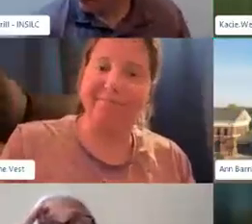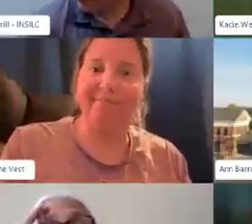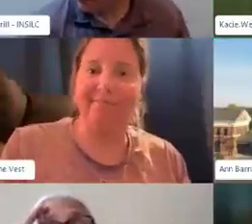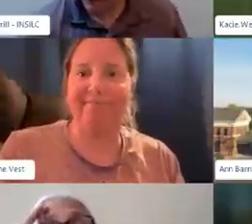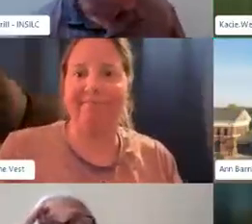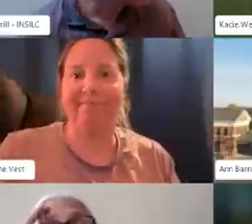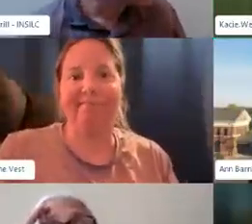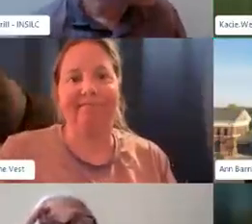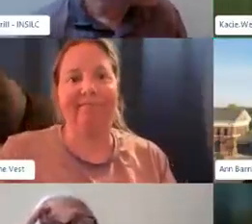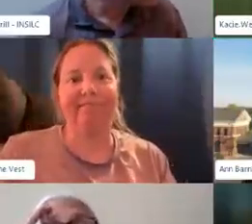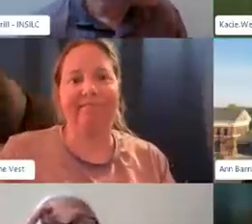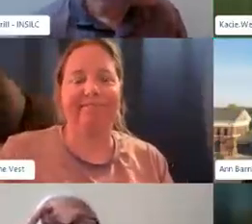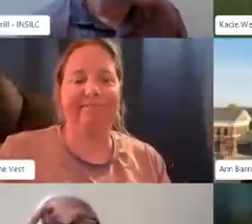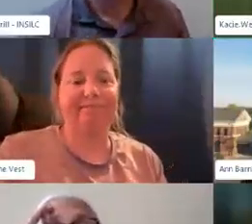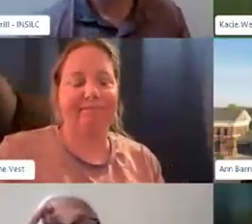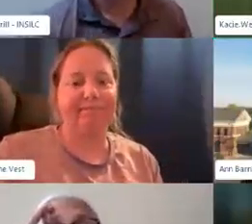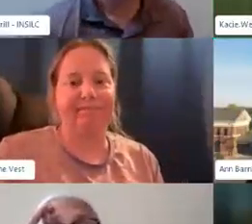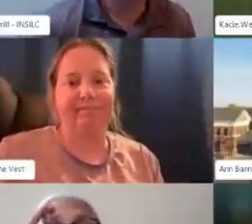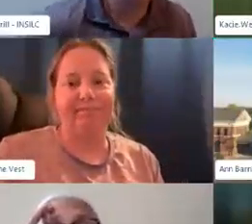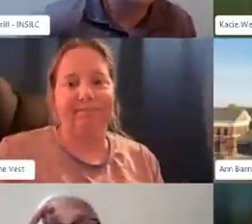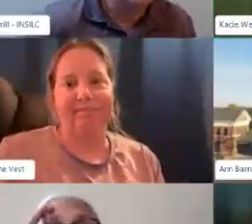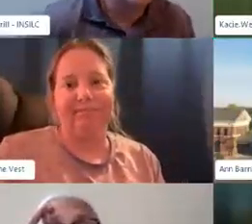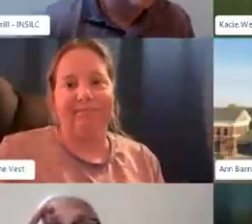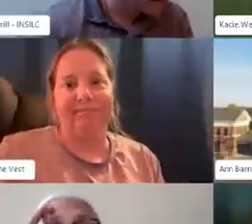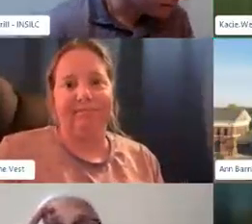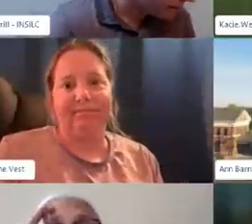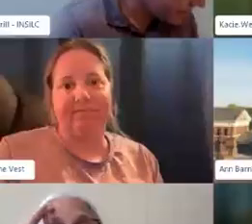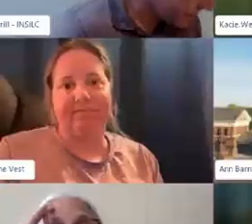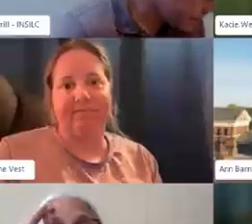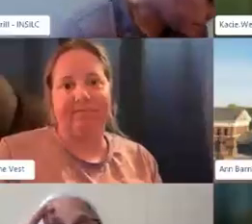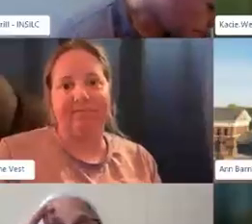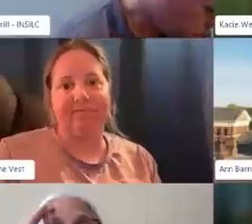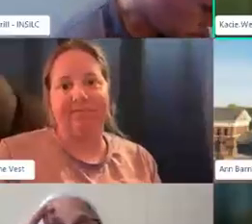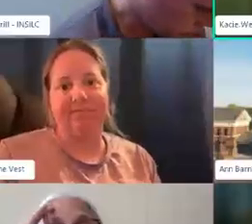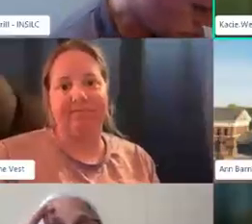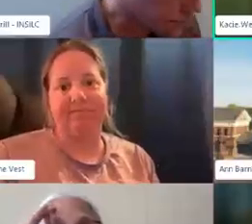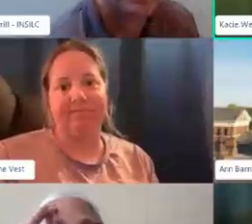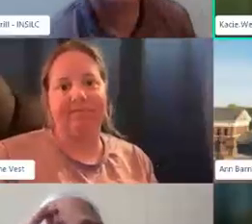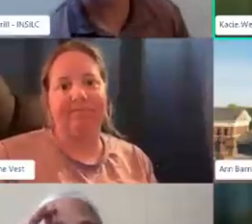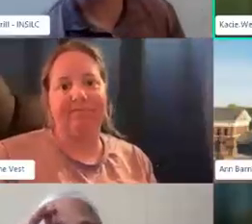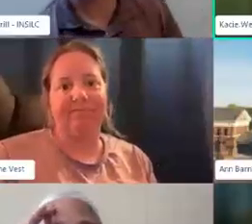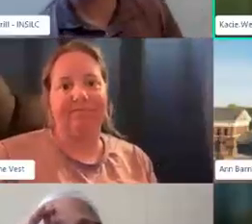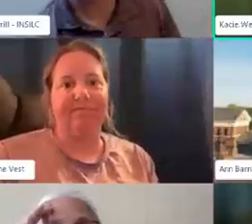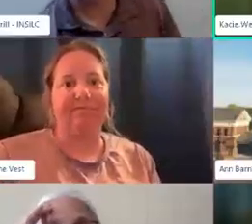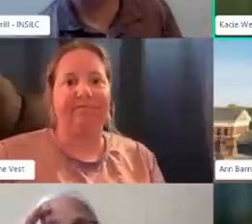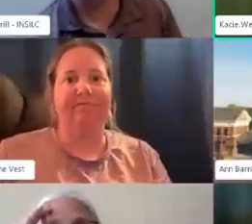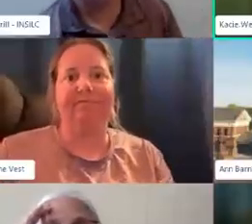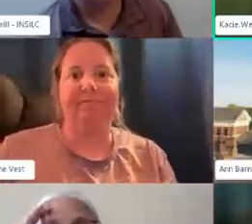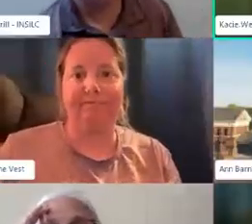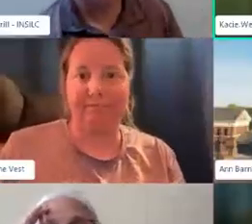Yes. and Dave. This is Dave. Yes. Thank you all. I appreciate